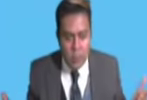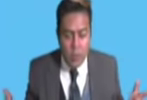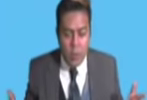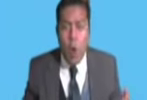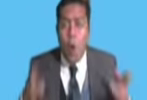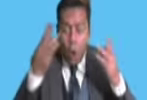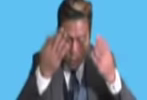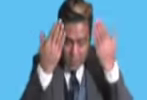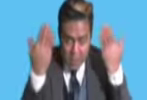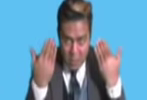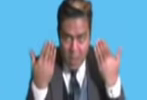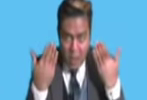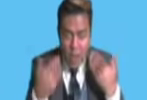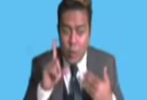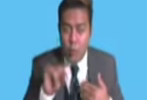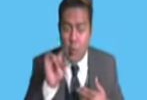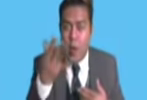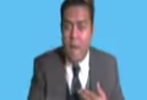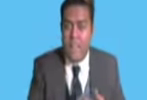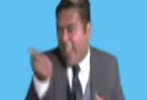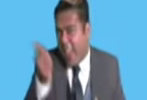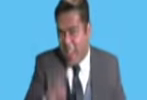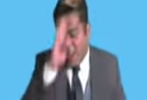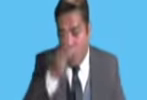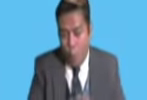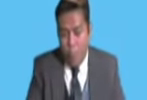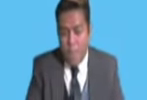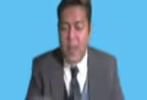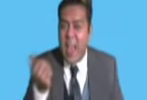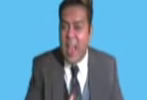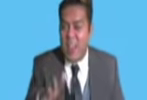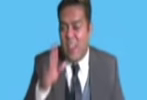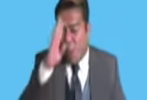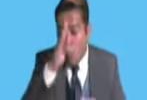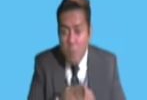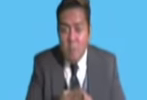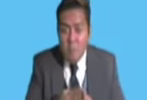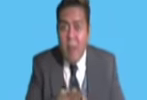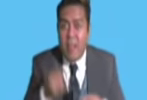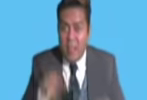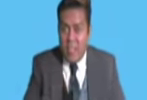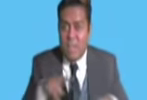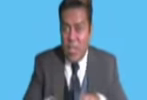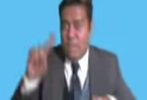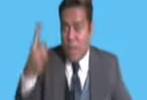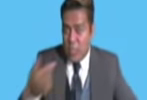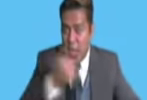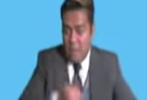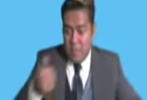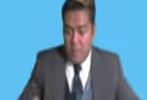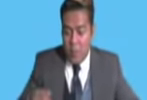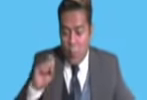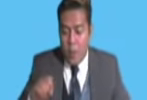Honourable Speaker, do you have any hope, any semblance of hope, that this Fiji First government will